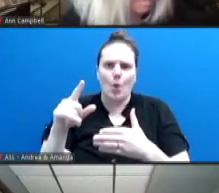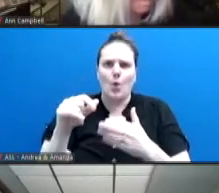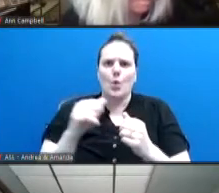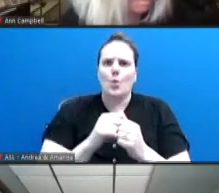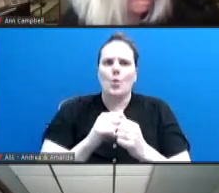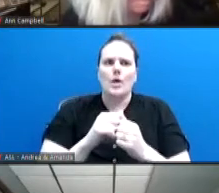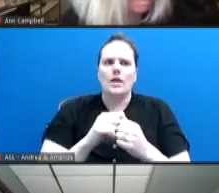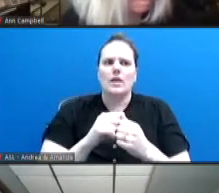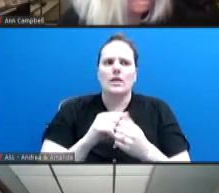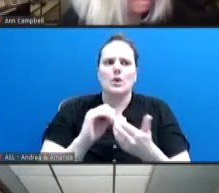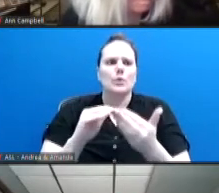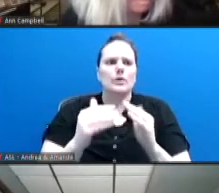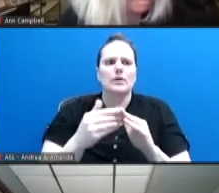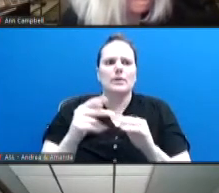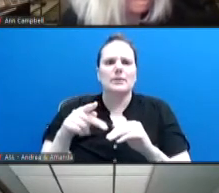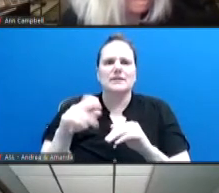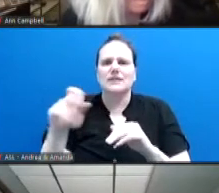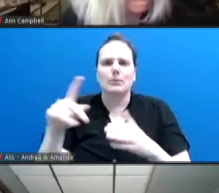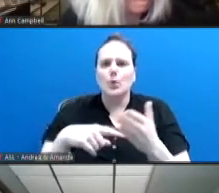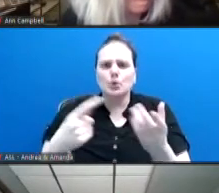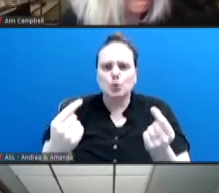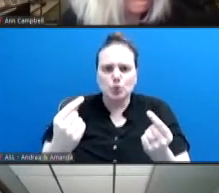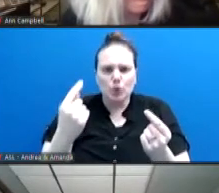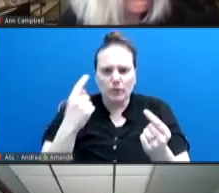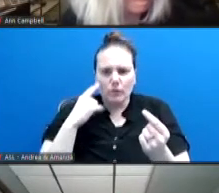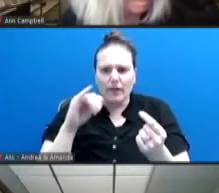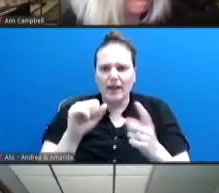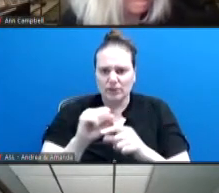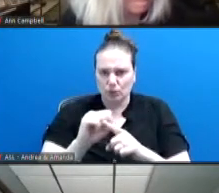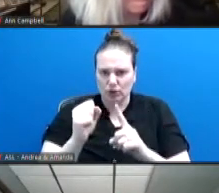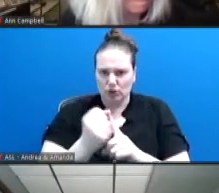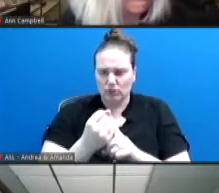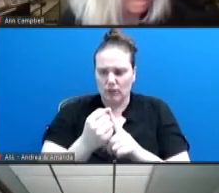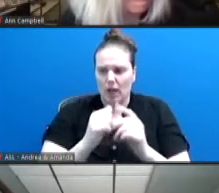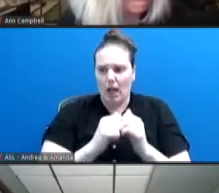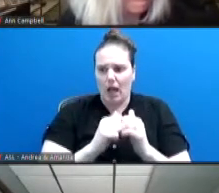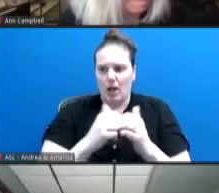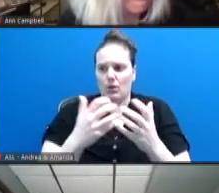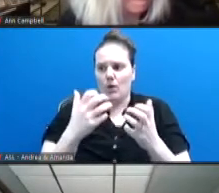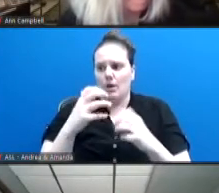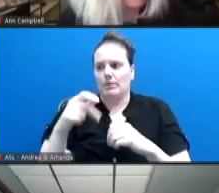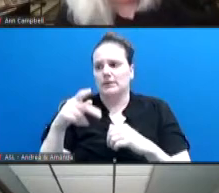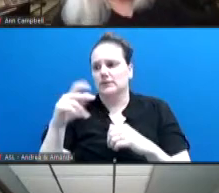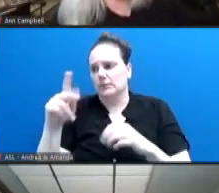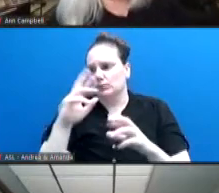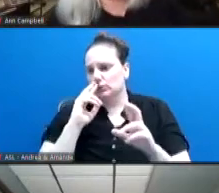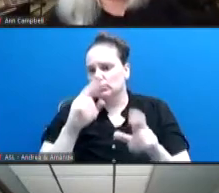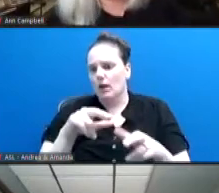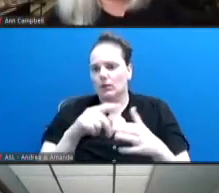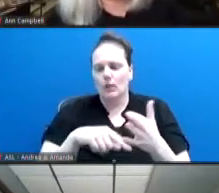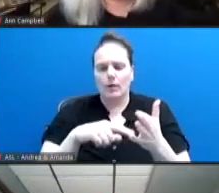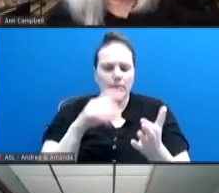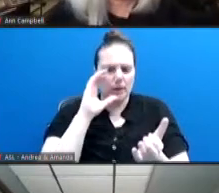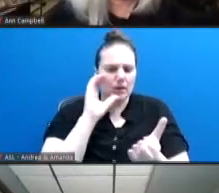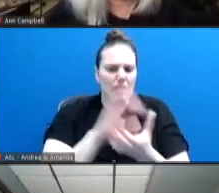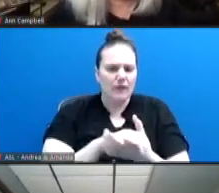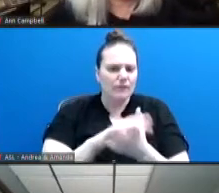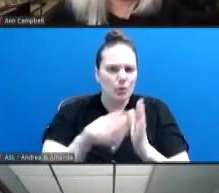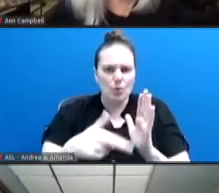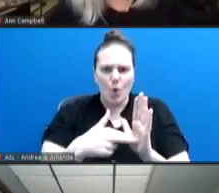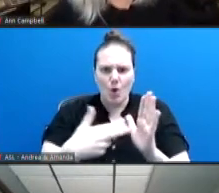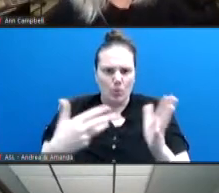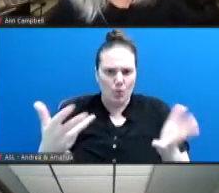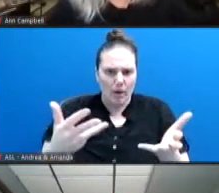like PCCEP to do in this circumstance? How do they want PCCEP to respond? What do they believe PCCEP's role is?